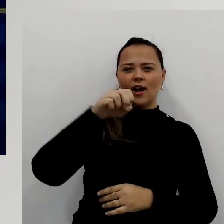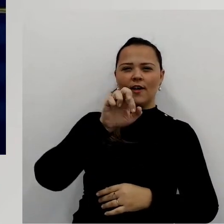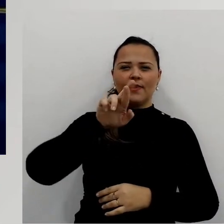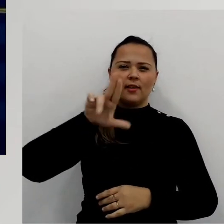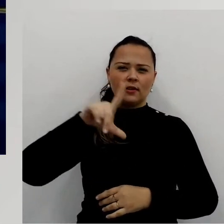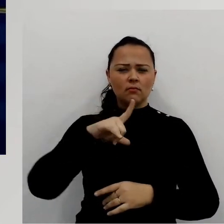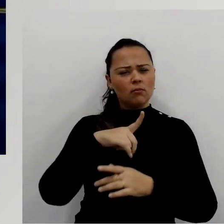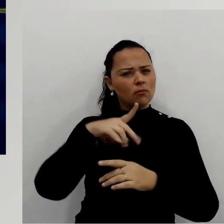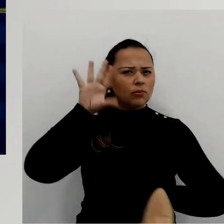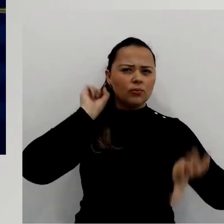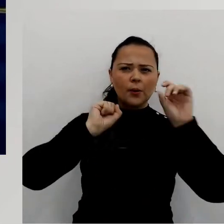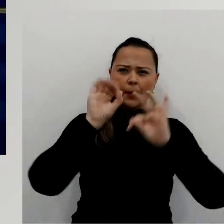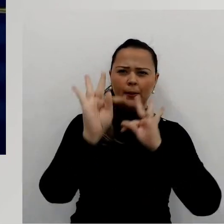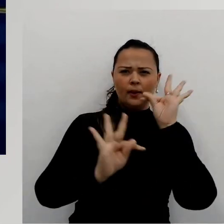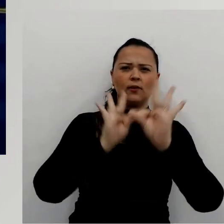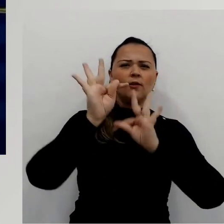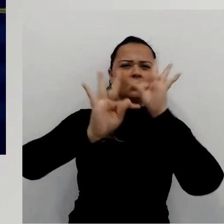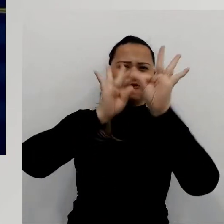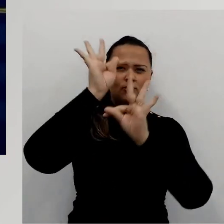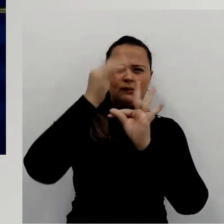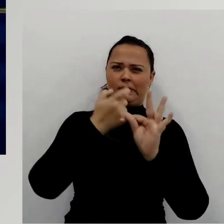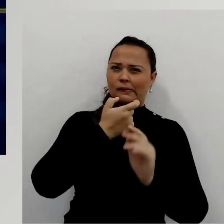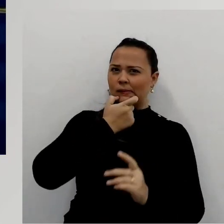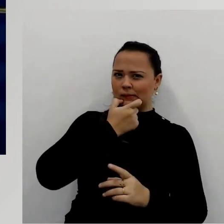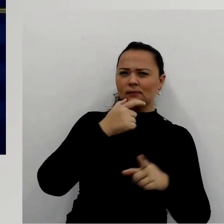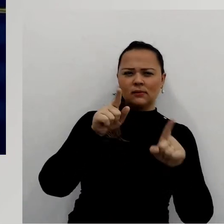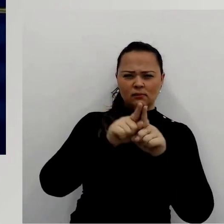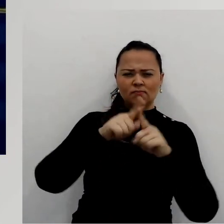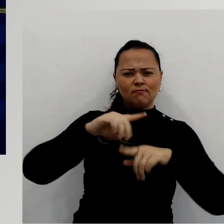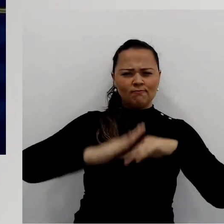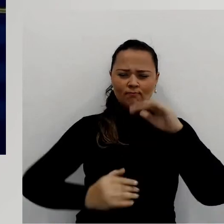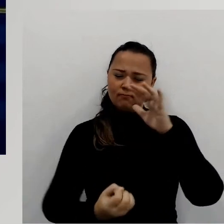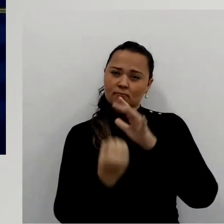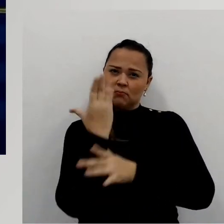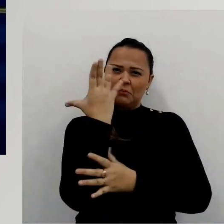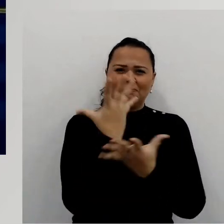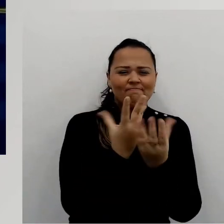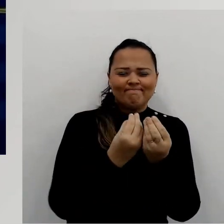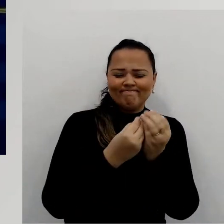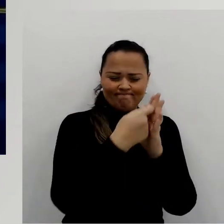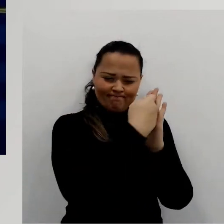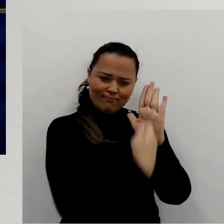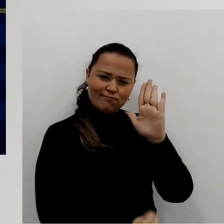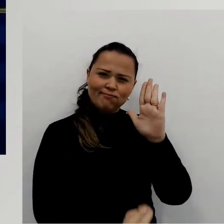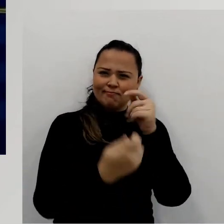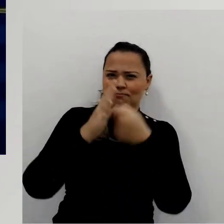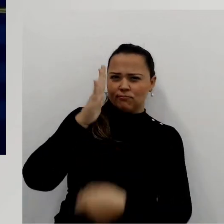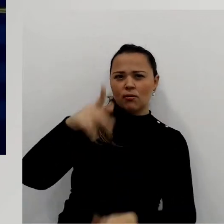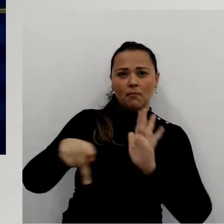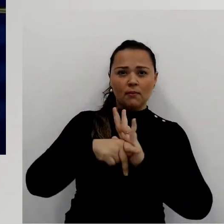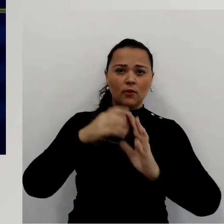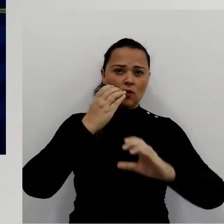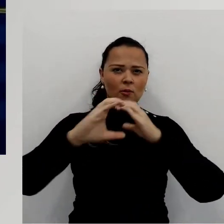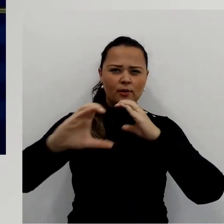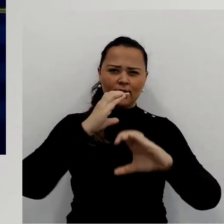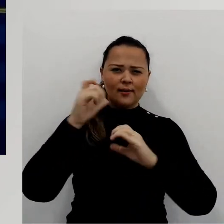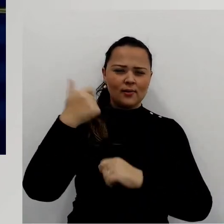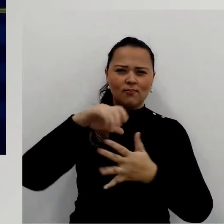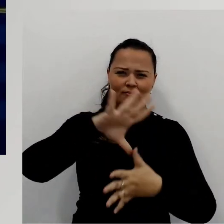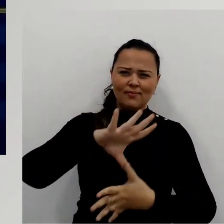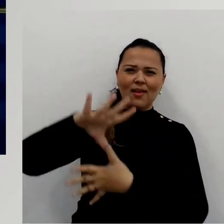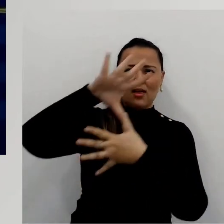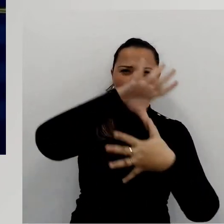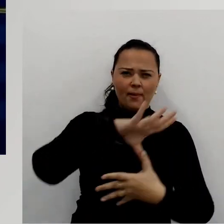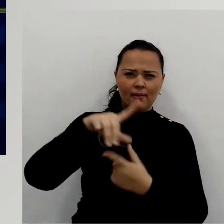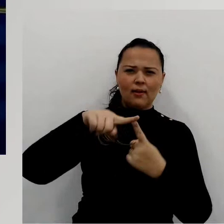and professor of technology in Winchester and author of many papers for publications in